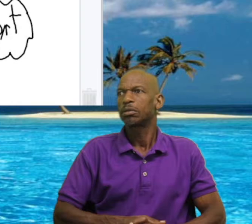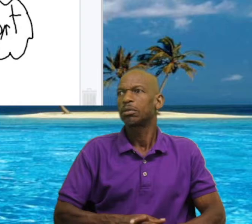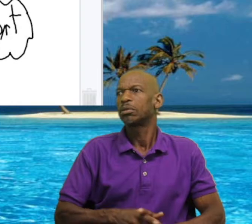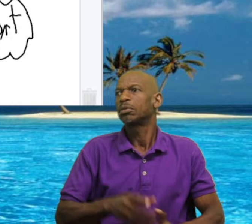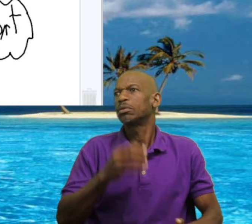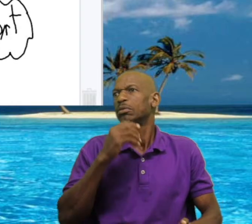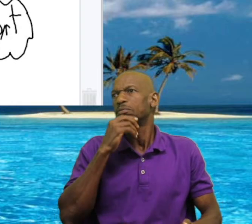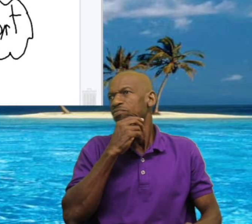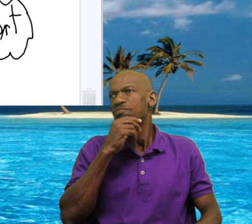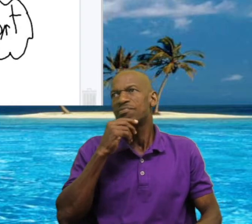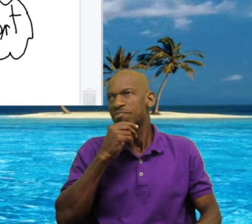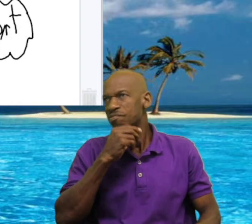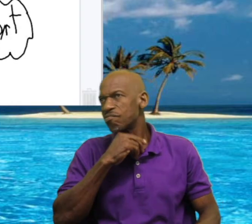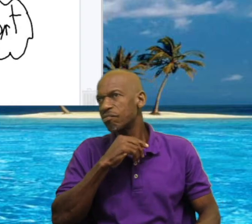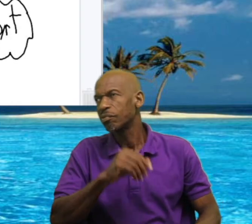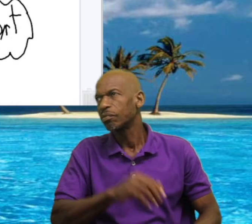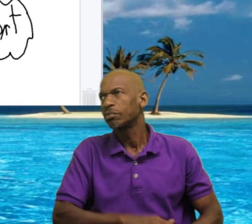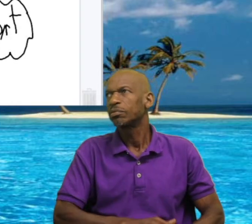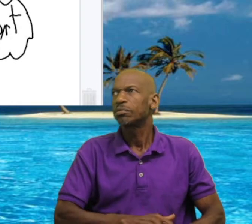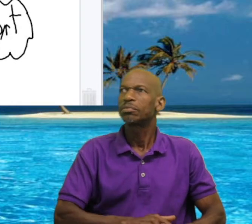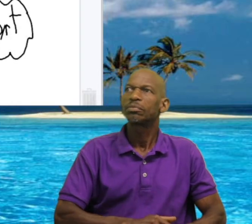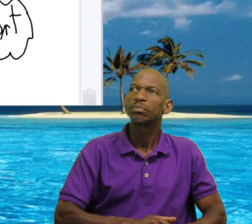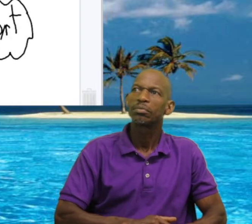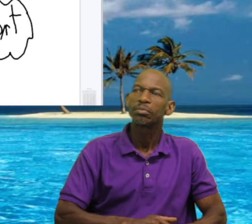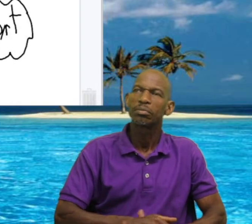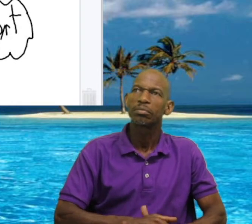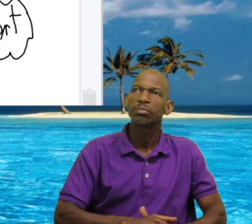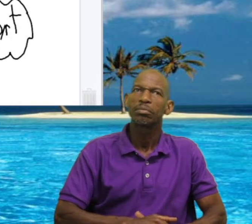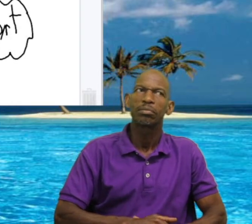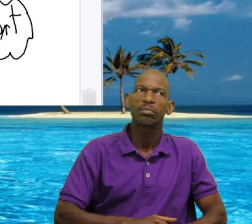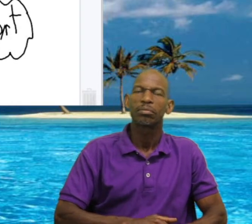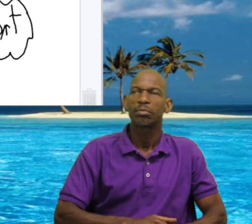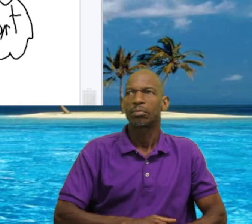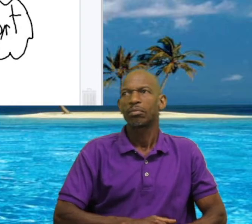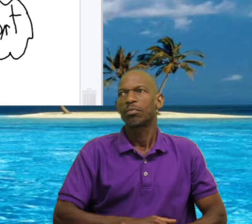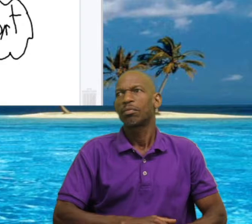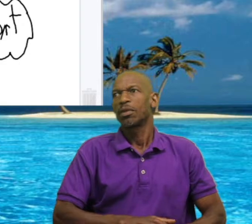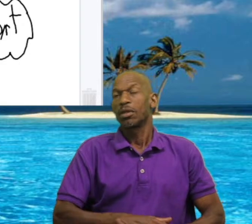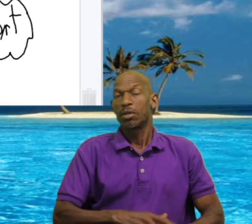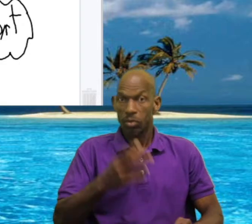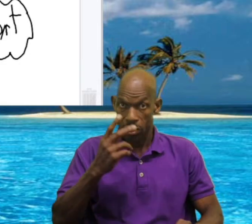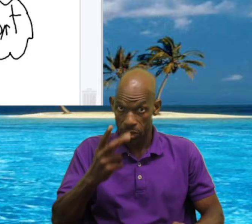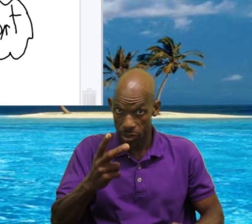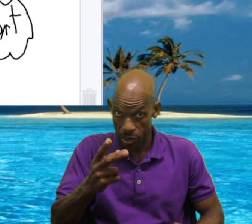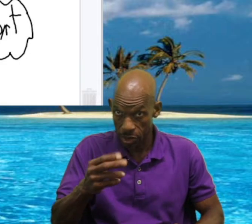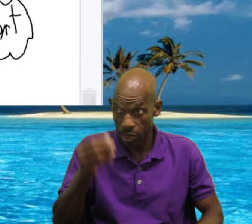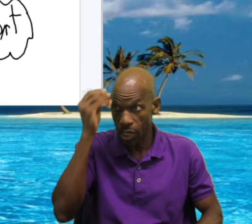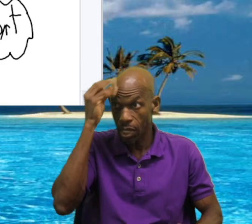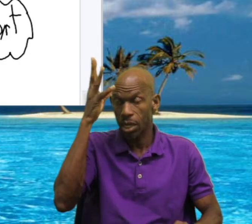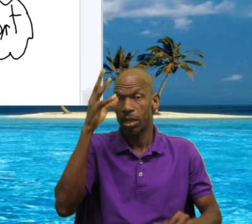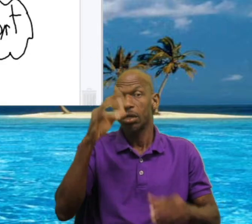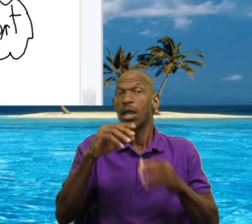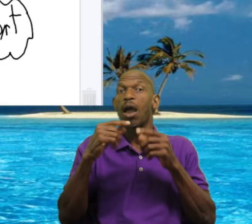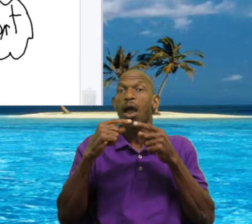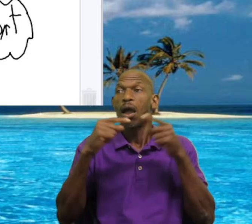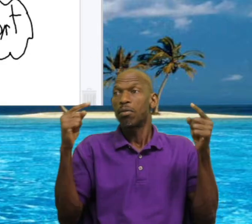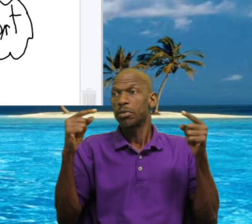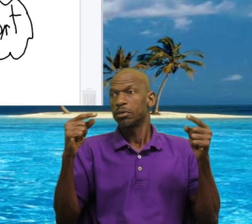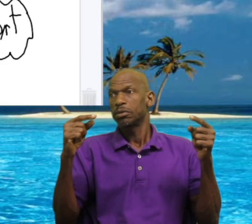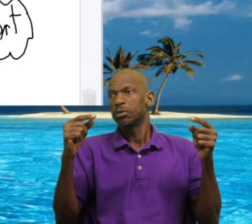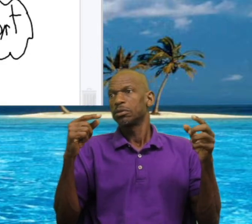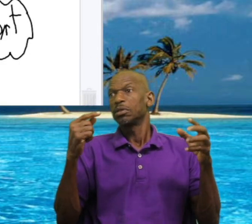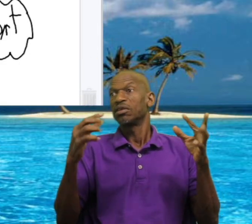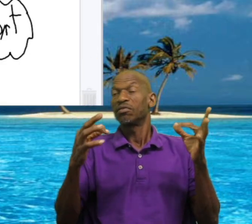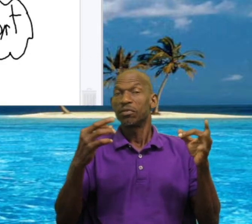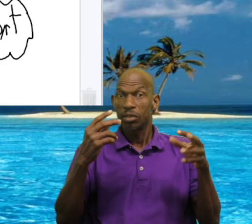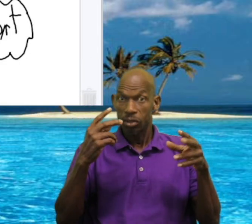Okay. I found it. Okay. So when we're looking at ideas that are opposite, I want you, when you find your